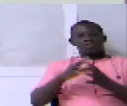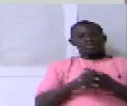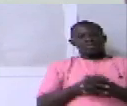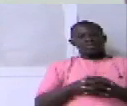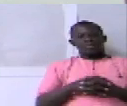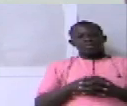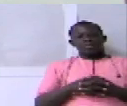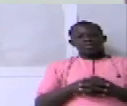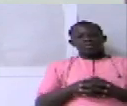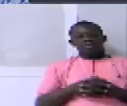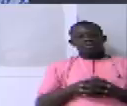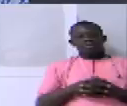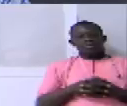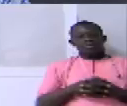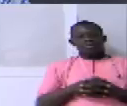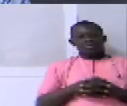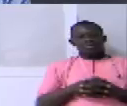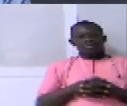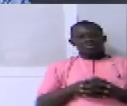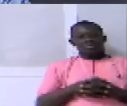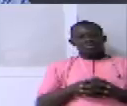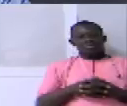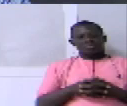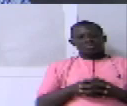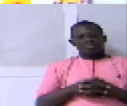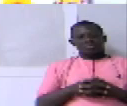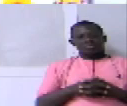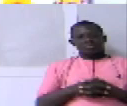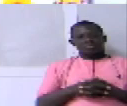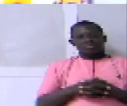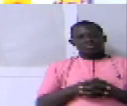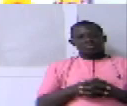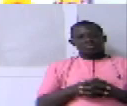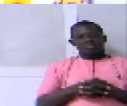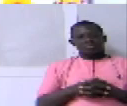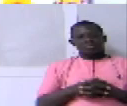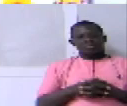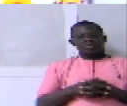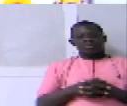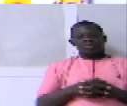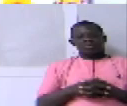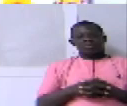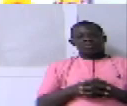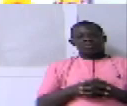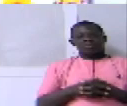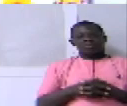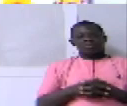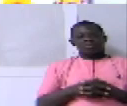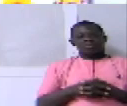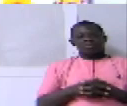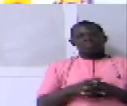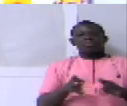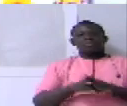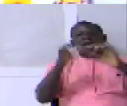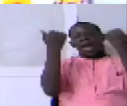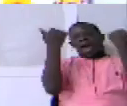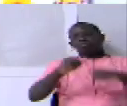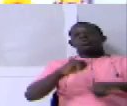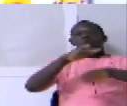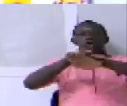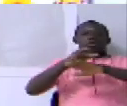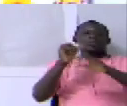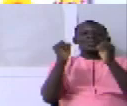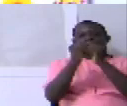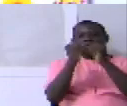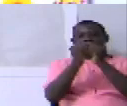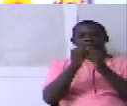falu bute wonya kuluro la karola It falls on a Saturday, but the real date, I don't know. abenda